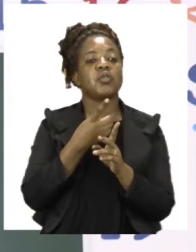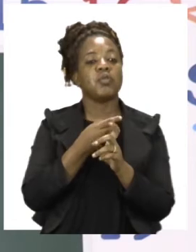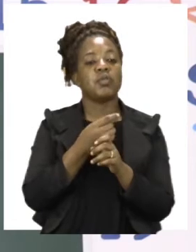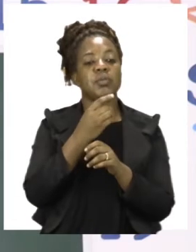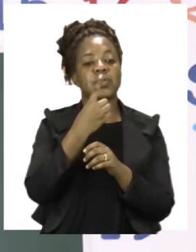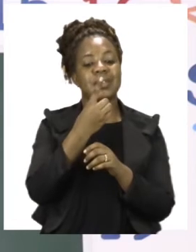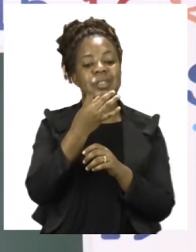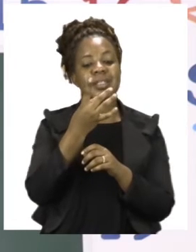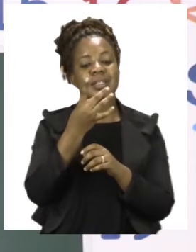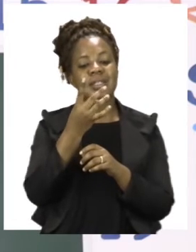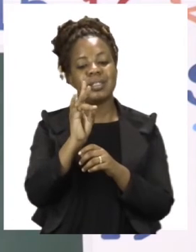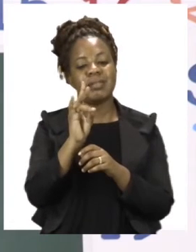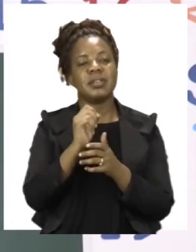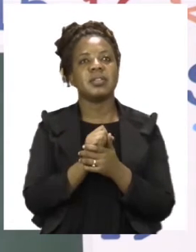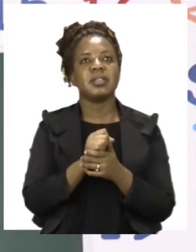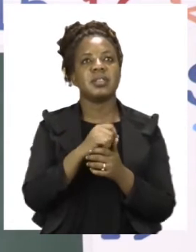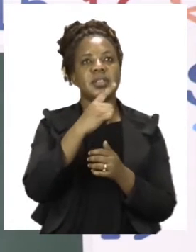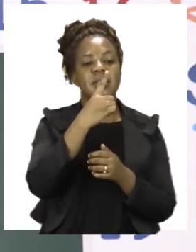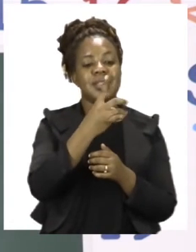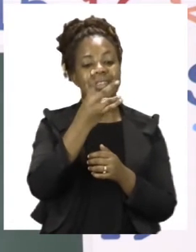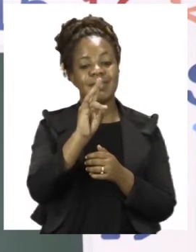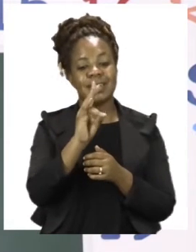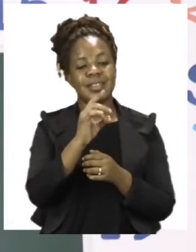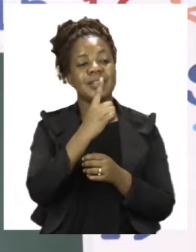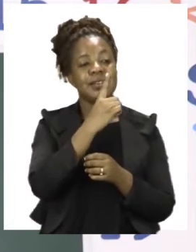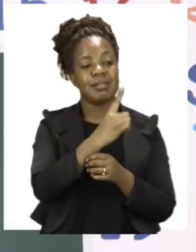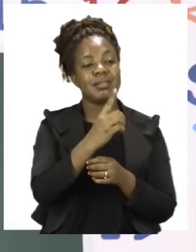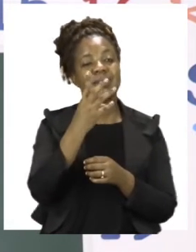17, let's go. 16,